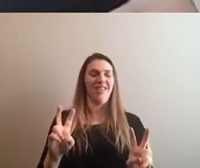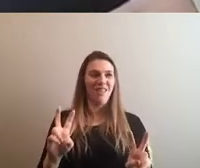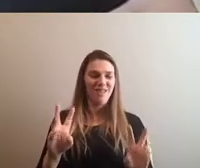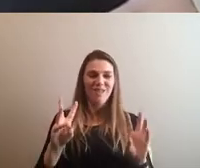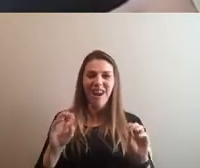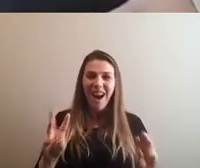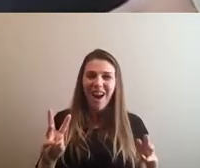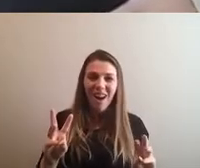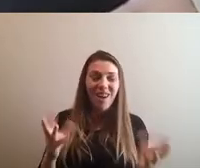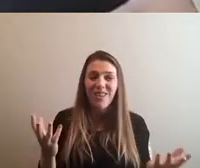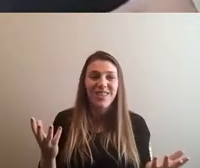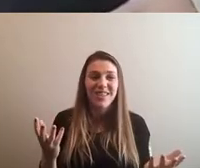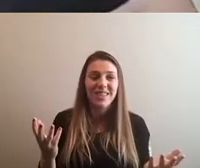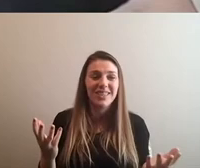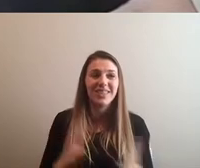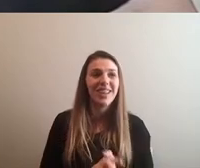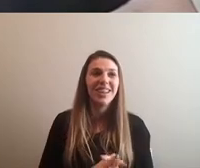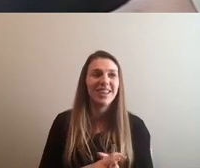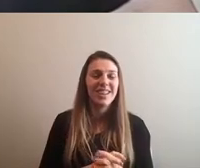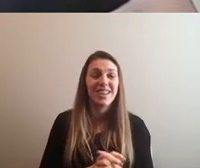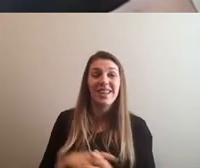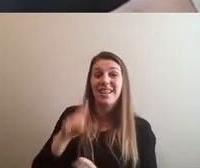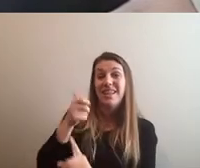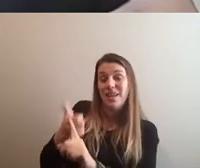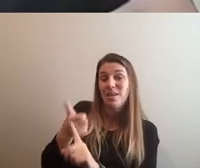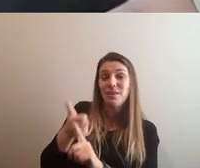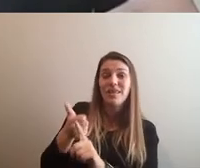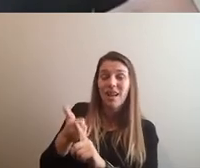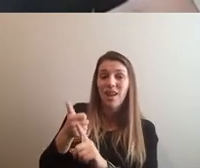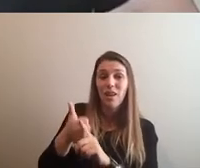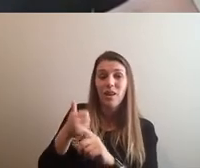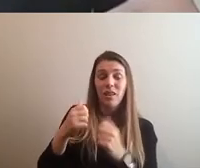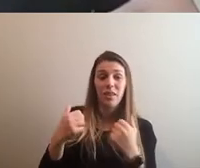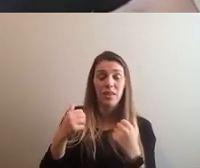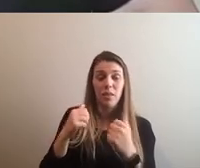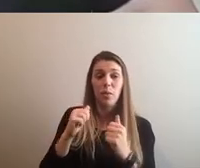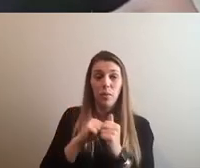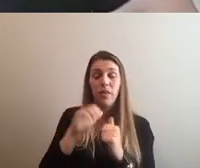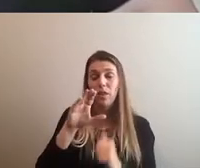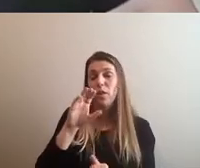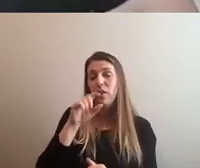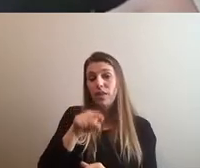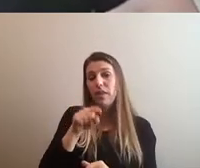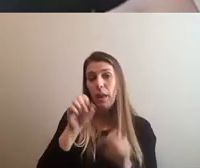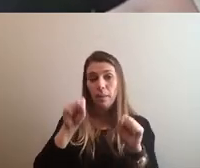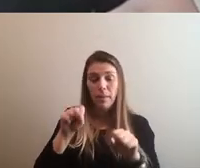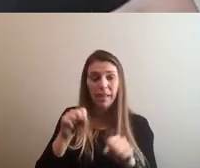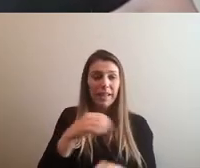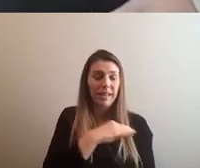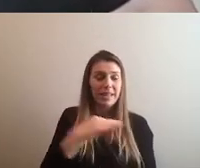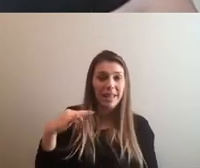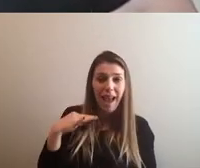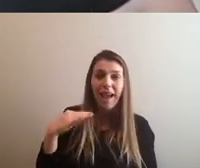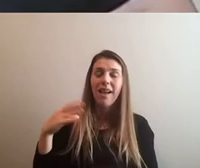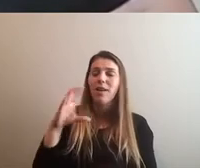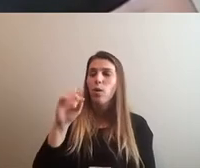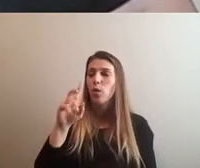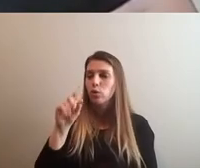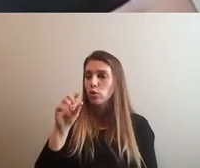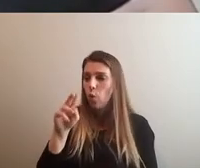know what? Derek himself, with the help of this Cornerstone and Retinability staff and Special